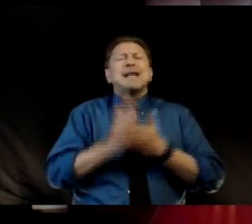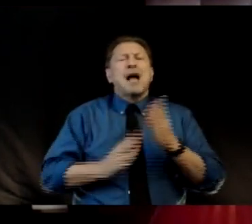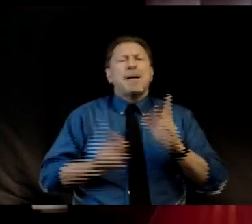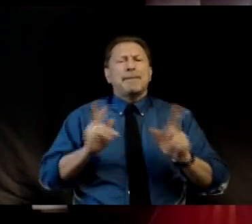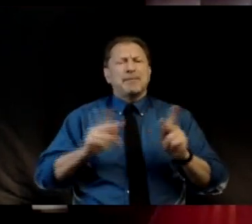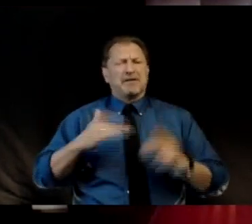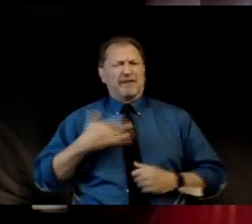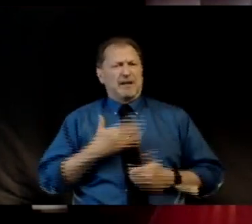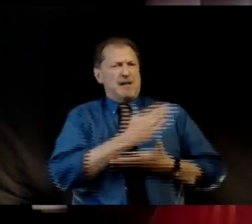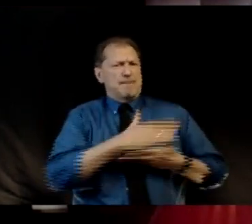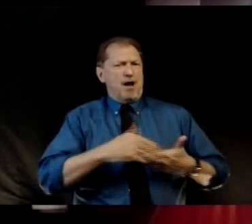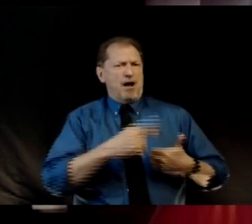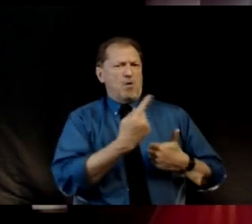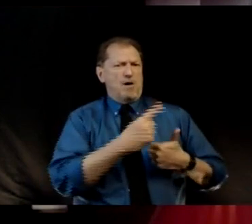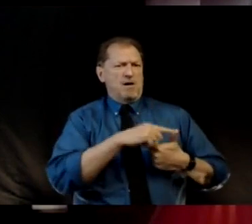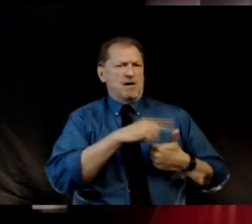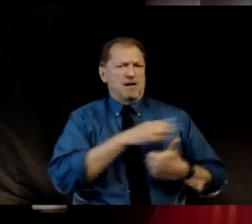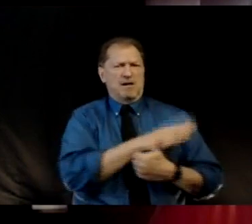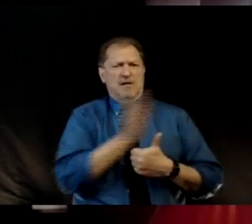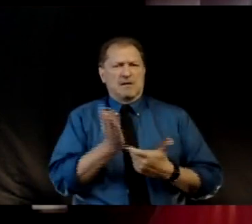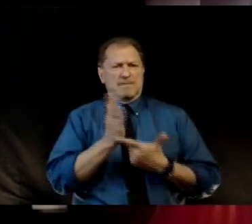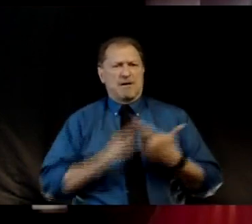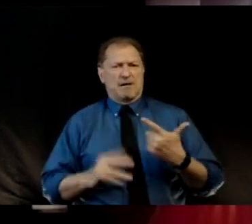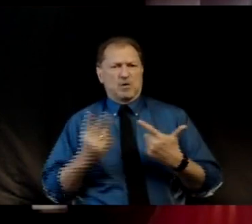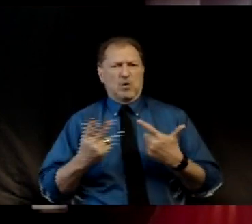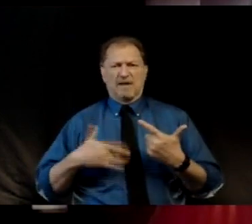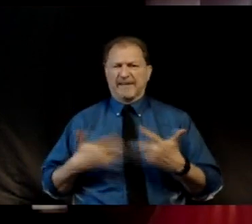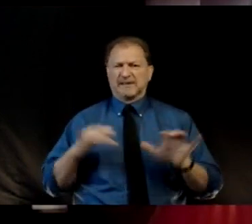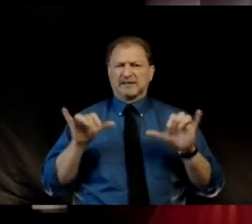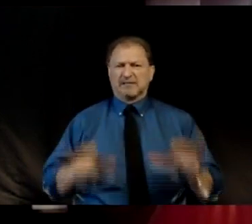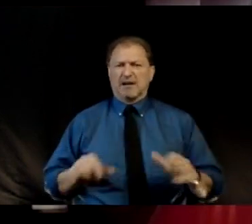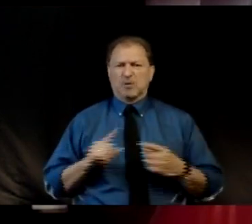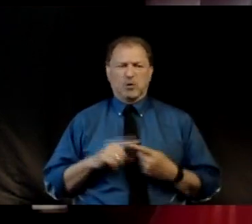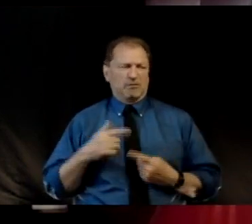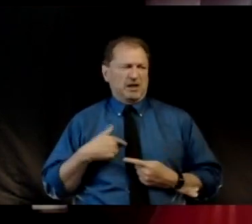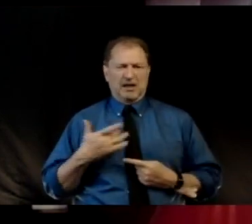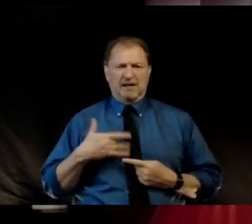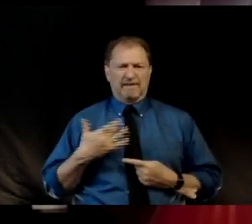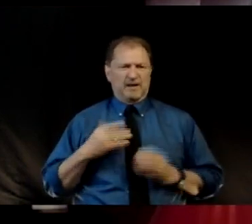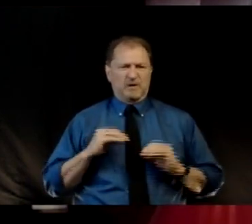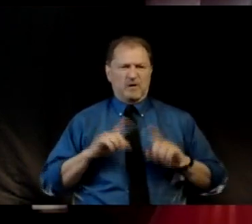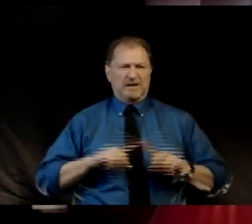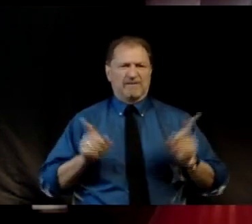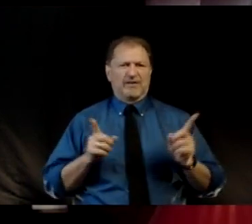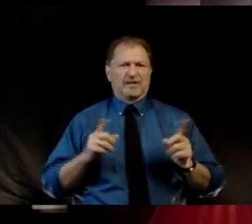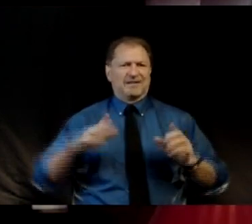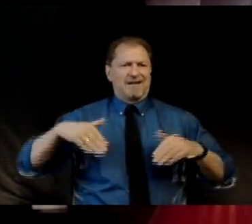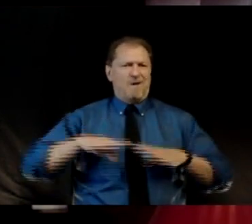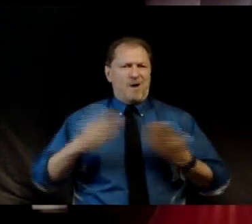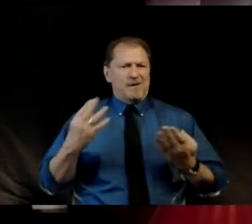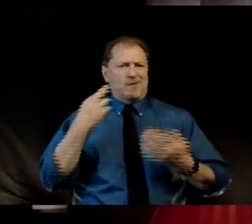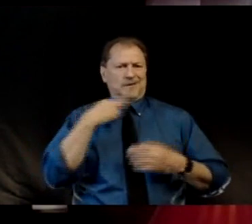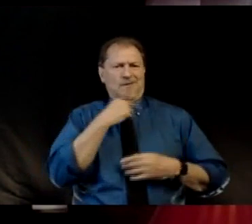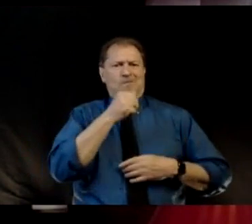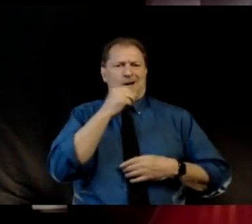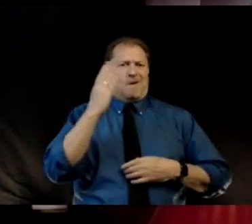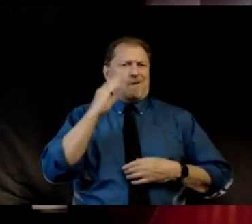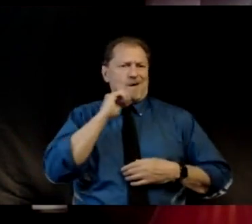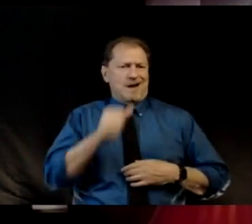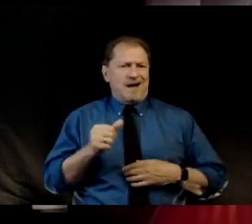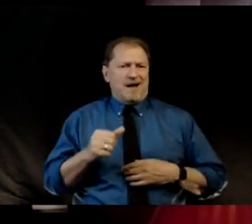much between phase one and phase two, and we're all itching to move ahead. So why can't we just do it